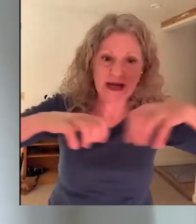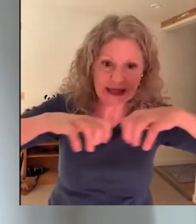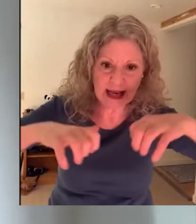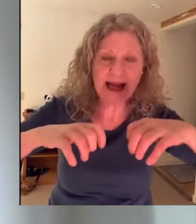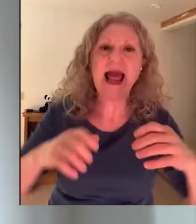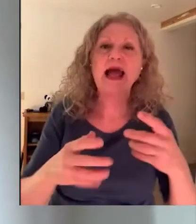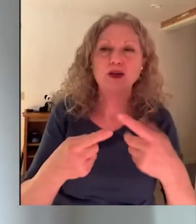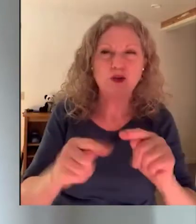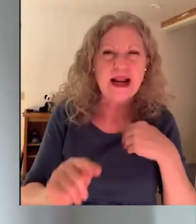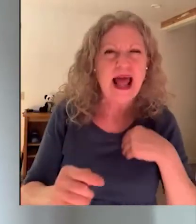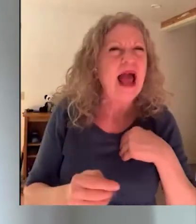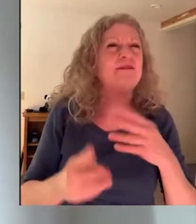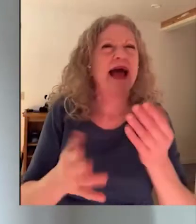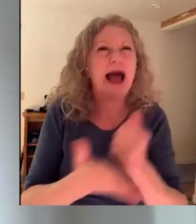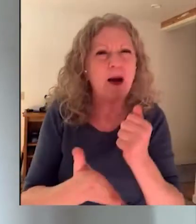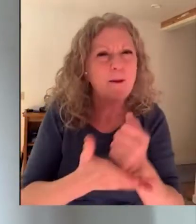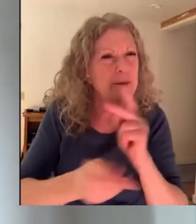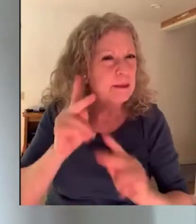wholeness.